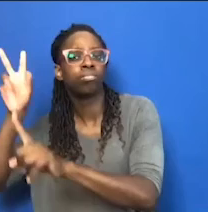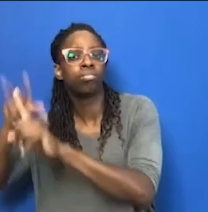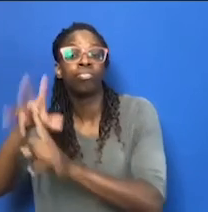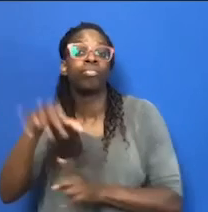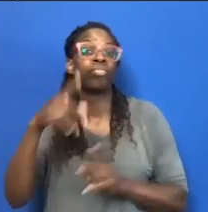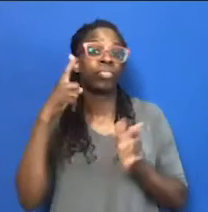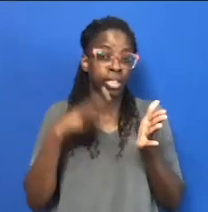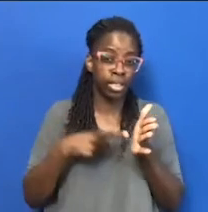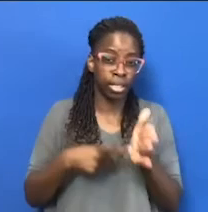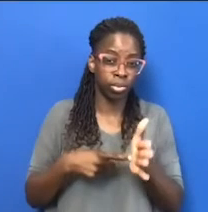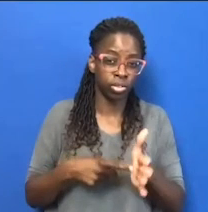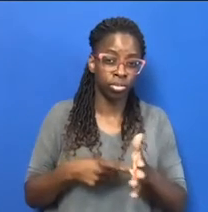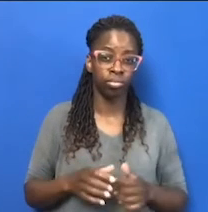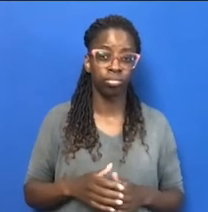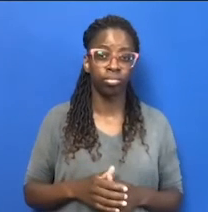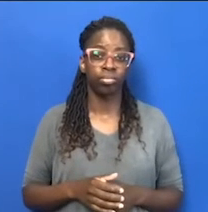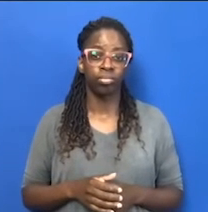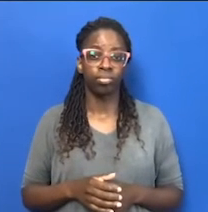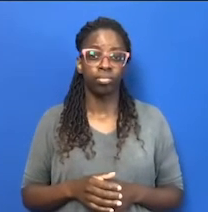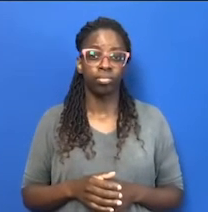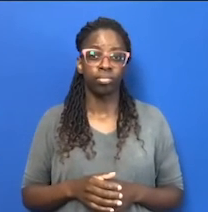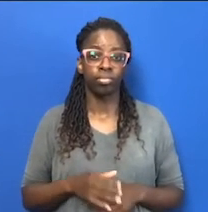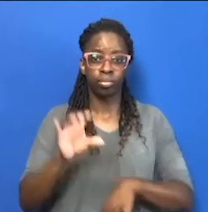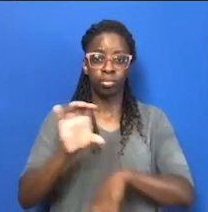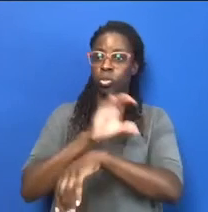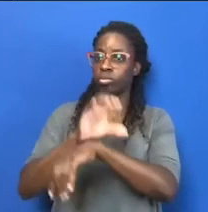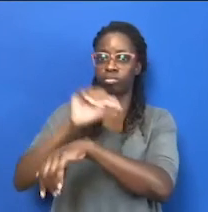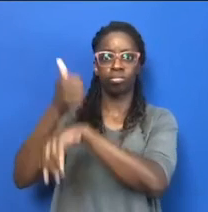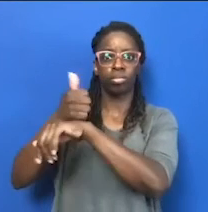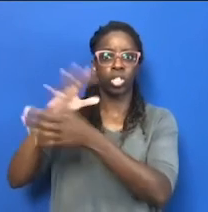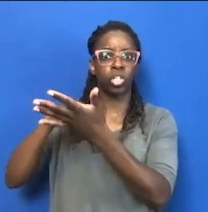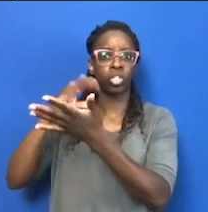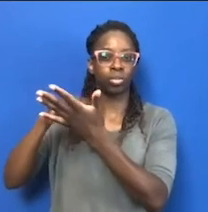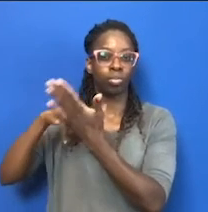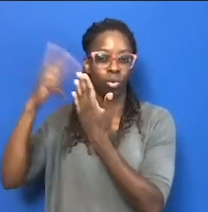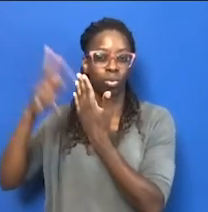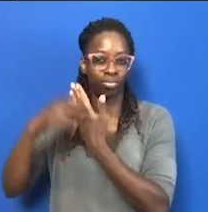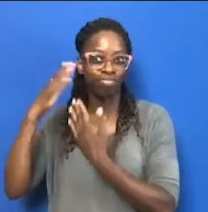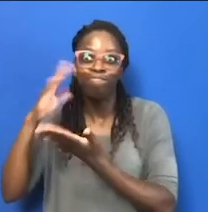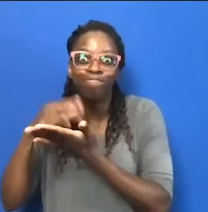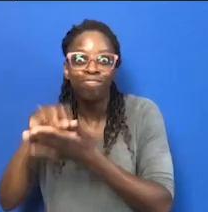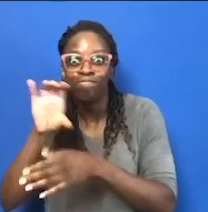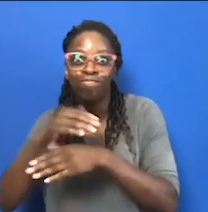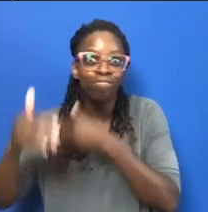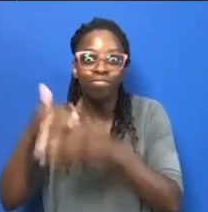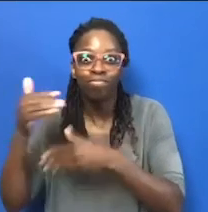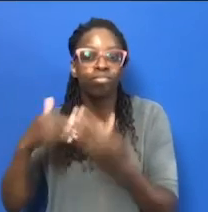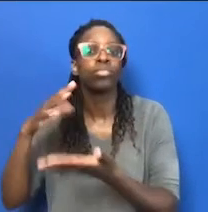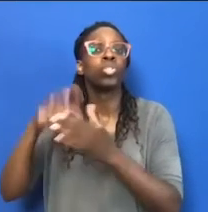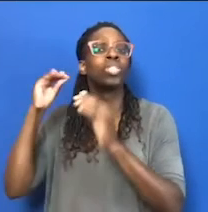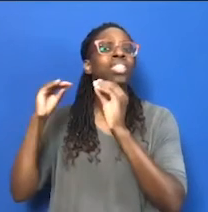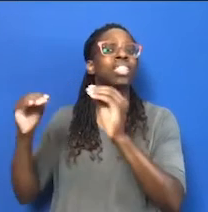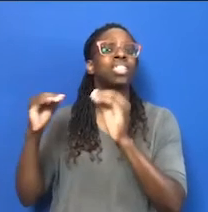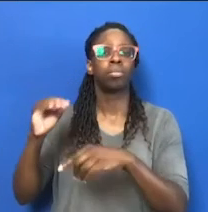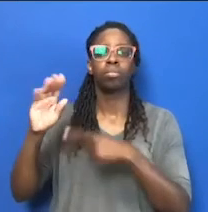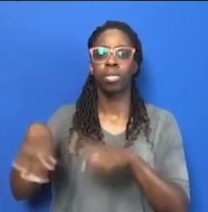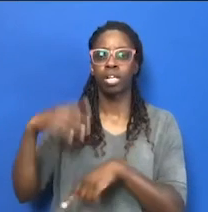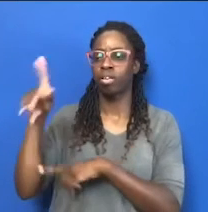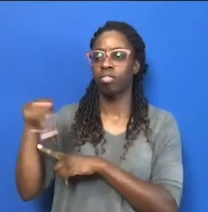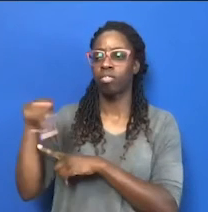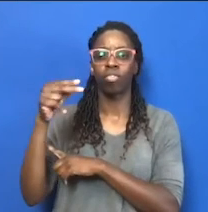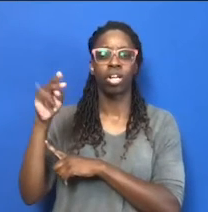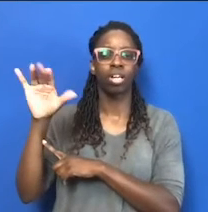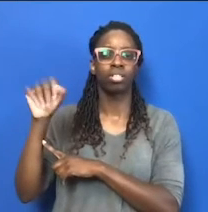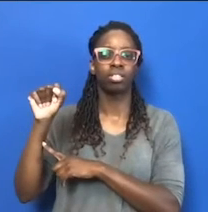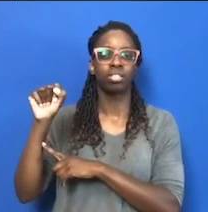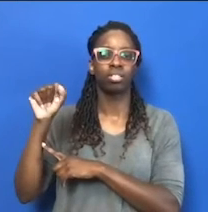a computer-based learning program in order to teach phonics or some sort of word recognition